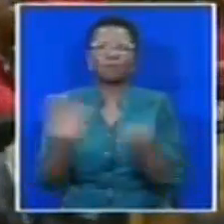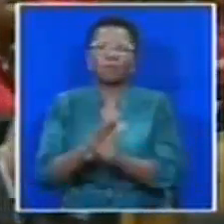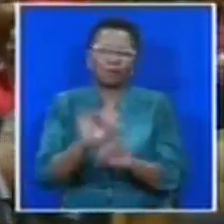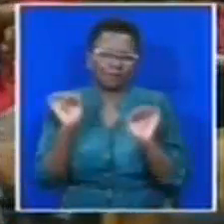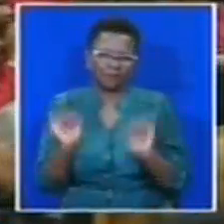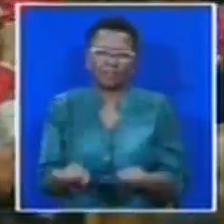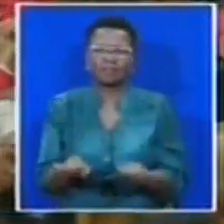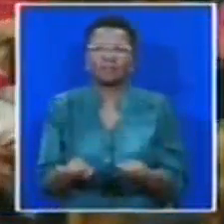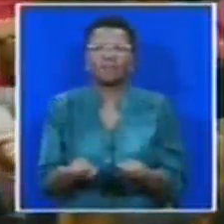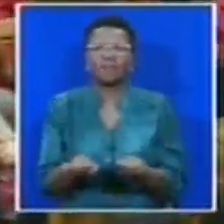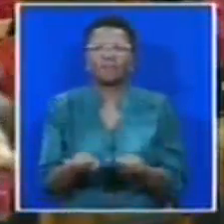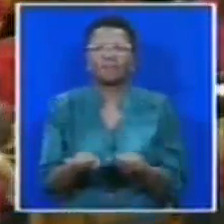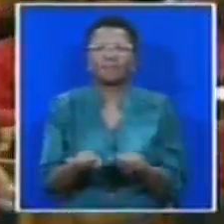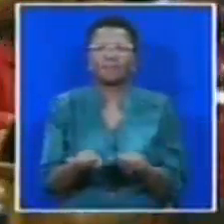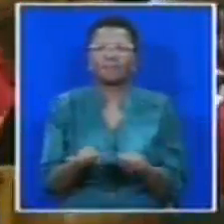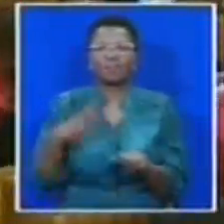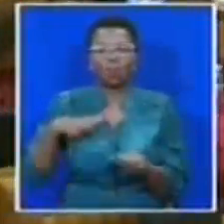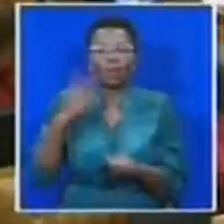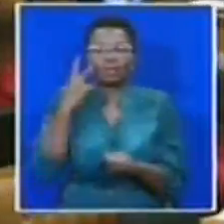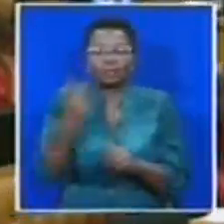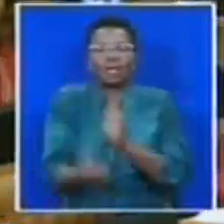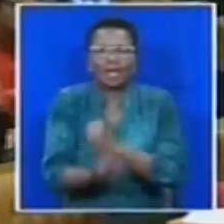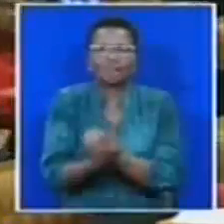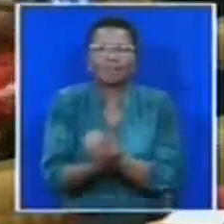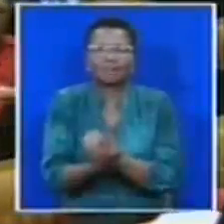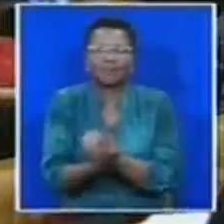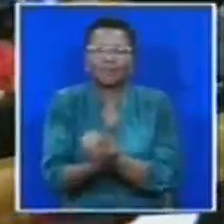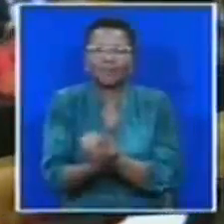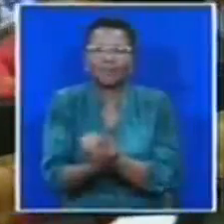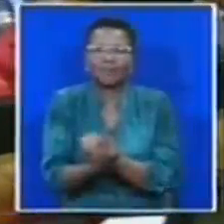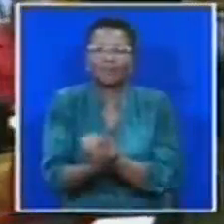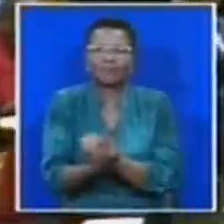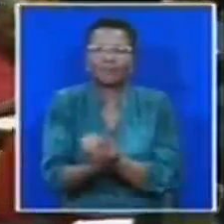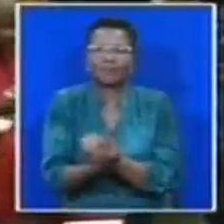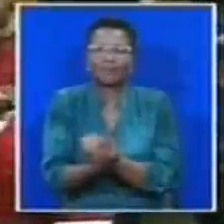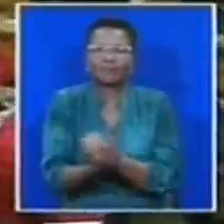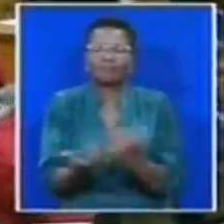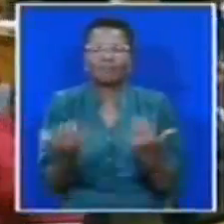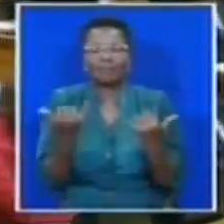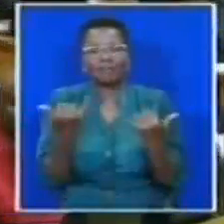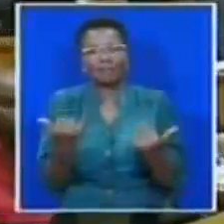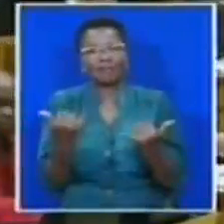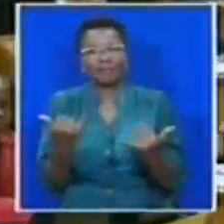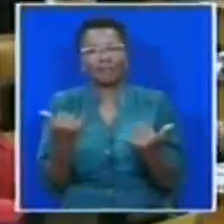our imaginings. There is a Pedi saying, I'm going to give it a hand.